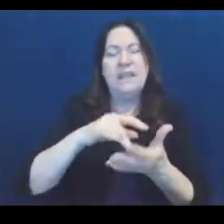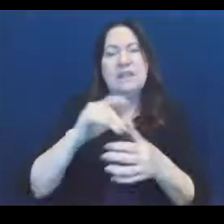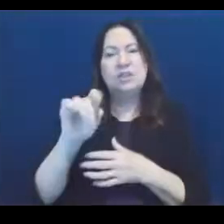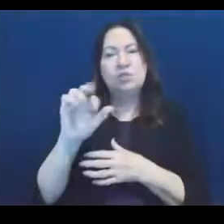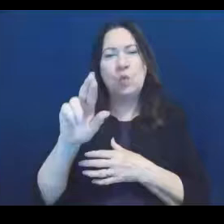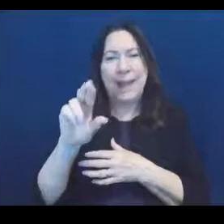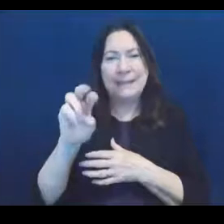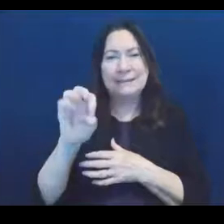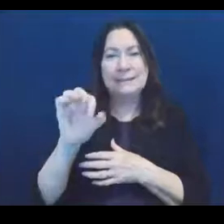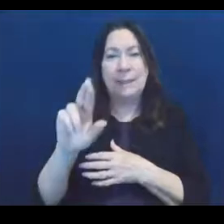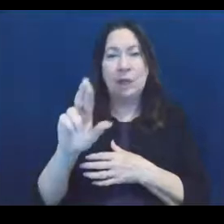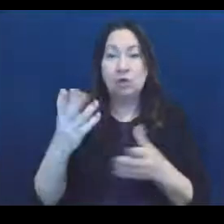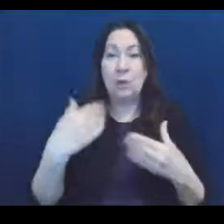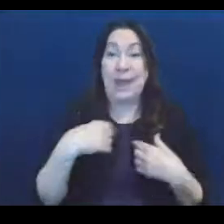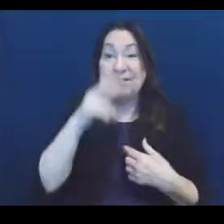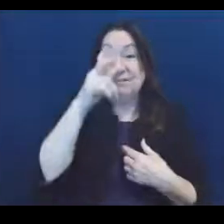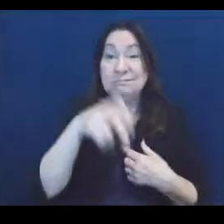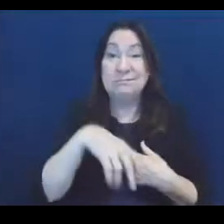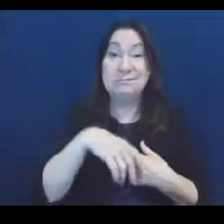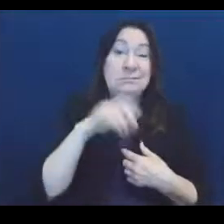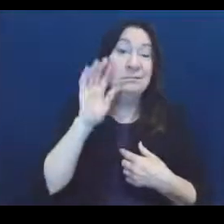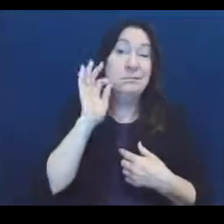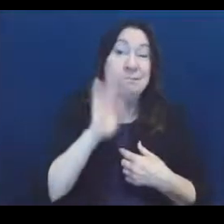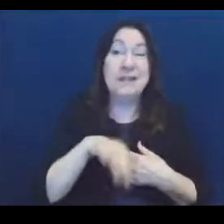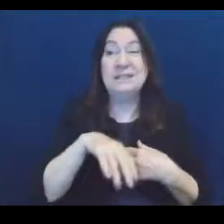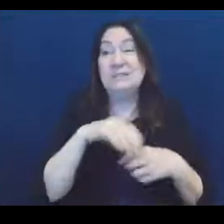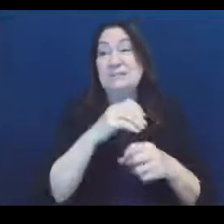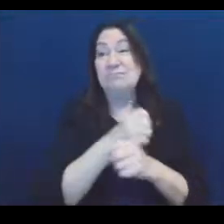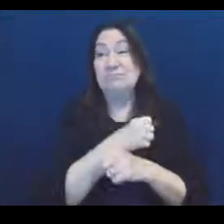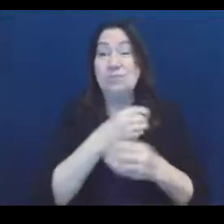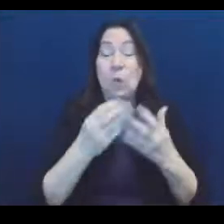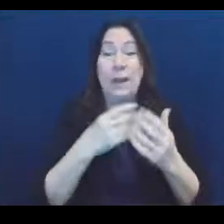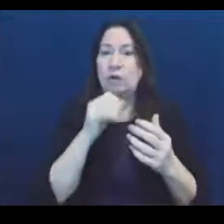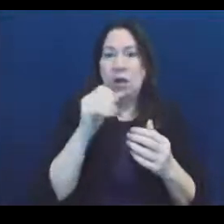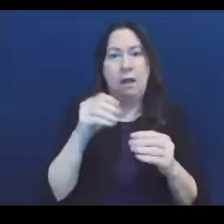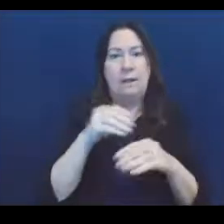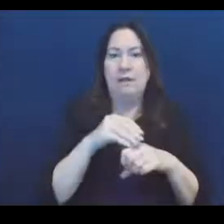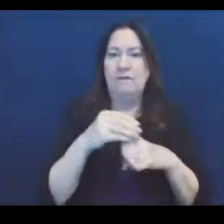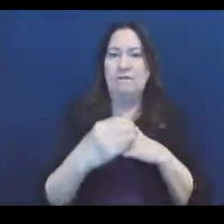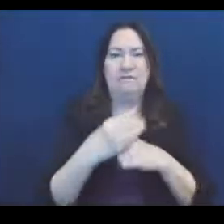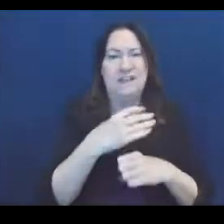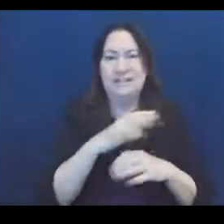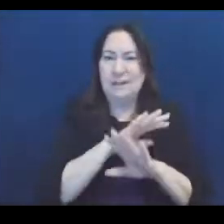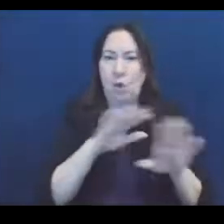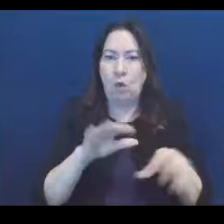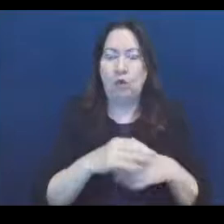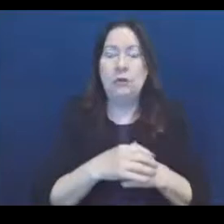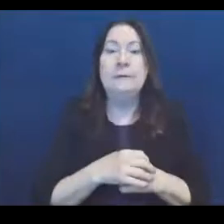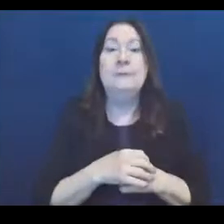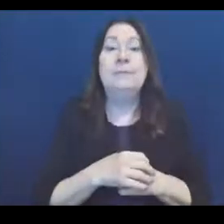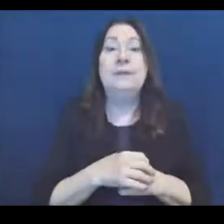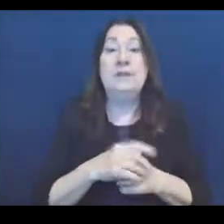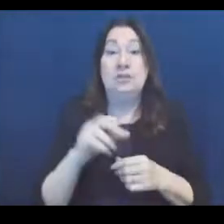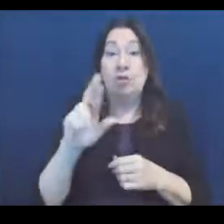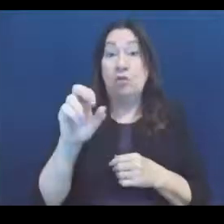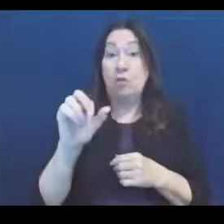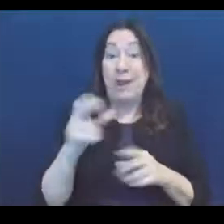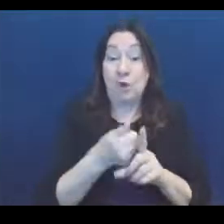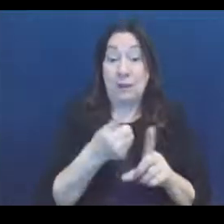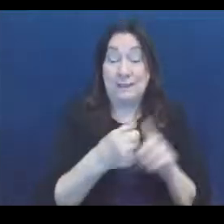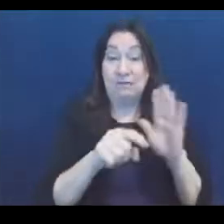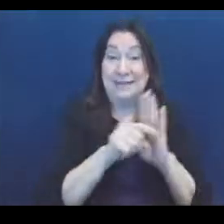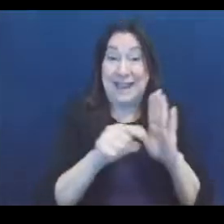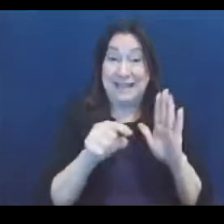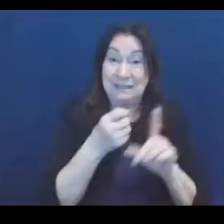living insects, wasps and bees and so forth, that are not affected by it at all. So any idea that the radar has a negative impact